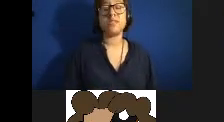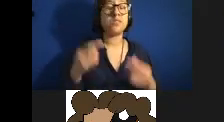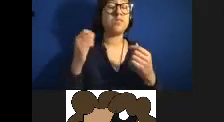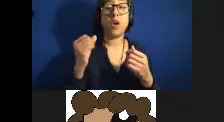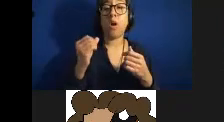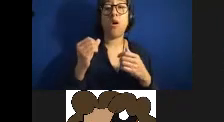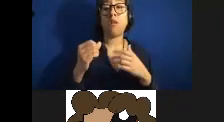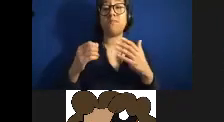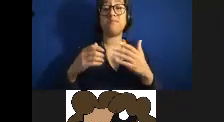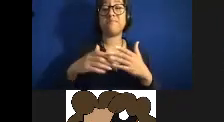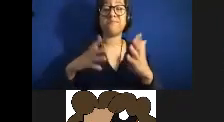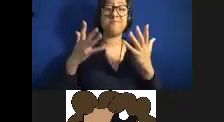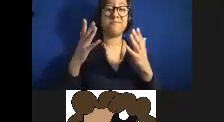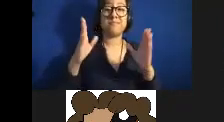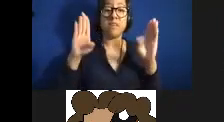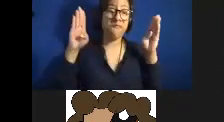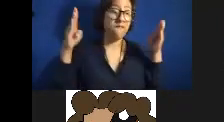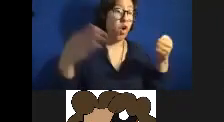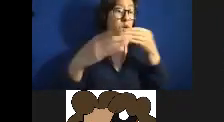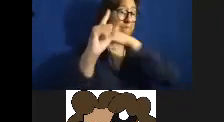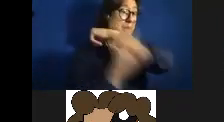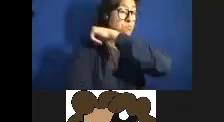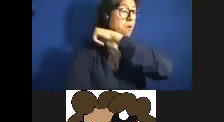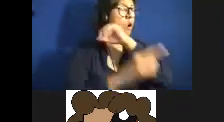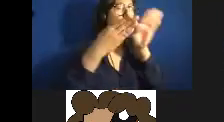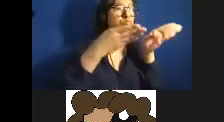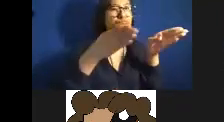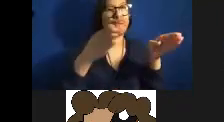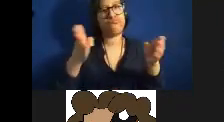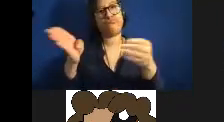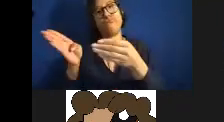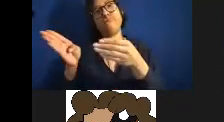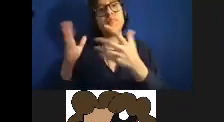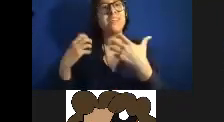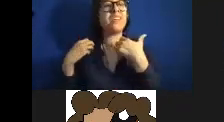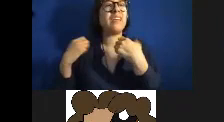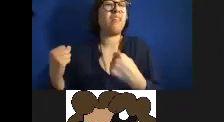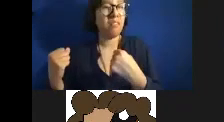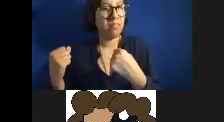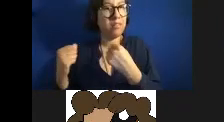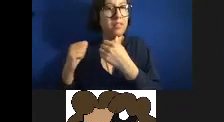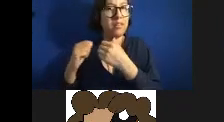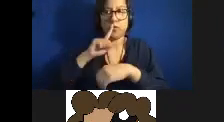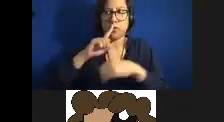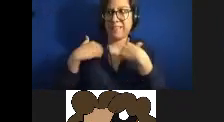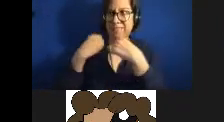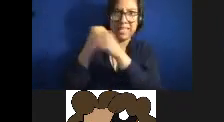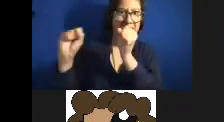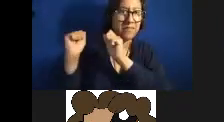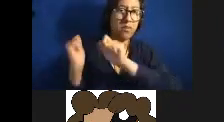from punishment and really finding ways to heal and ensure safety for